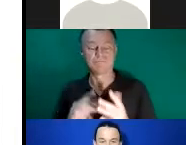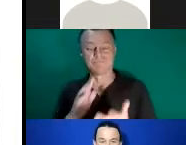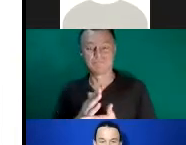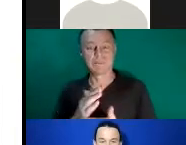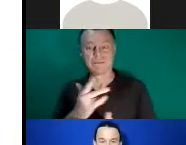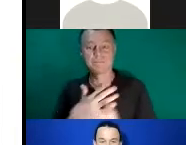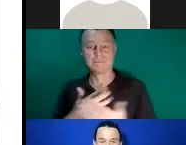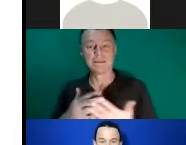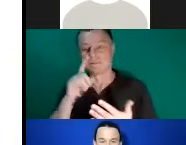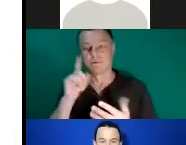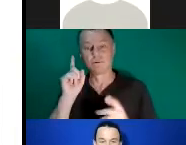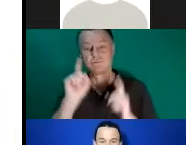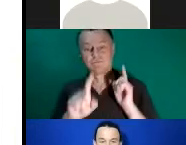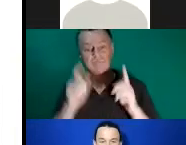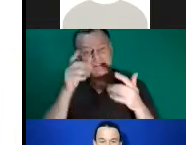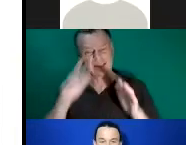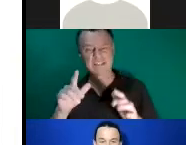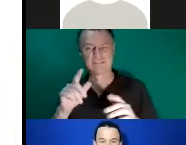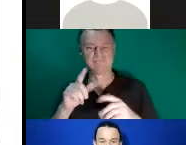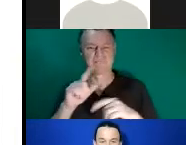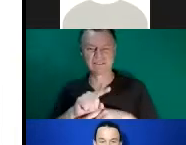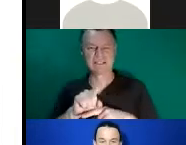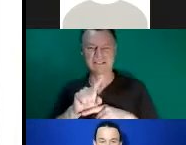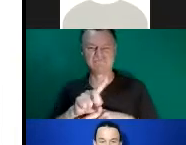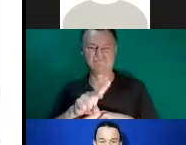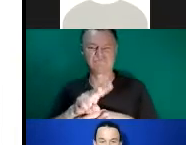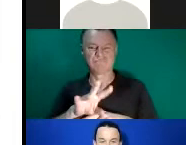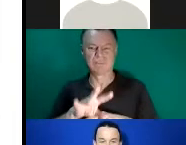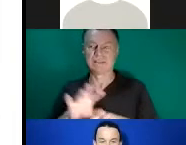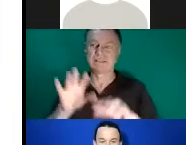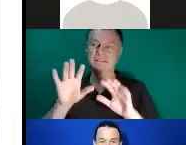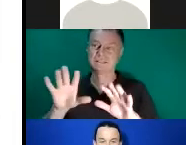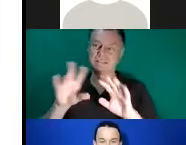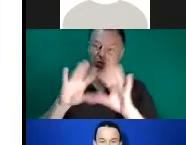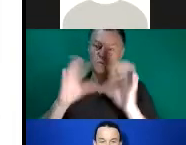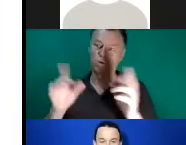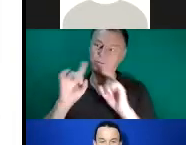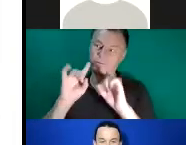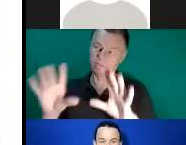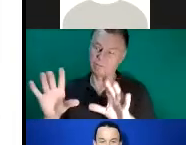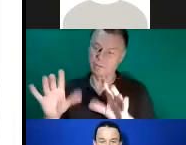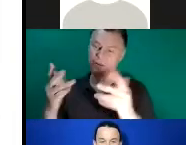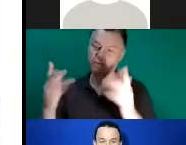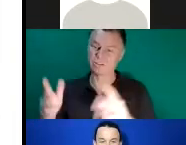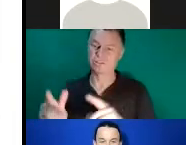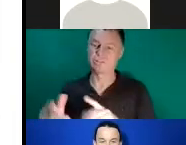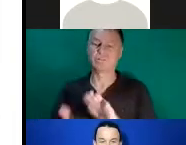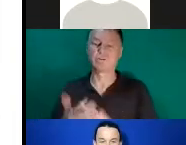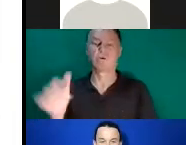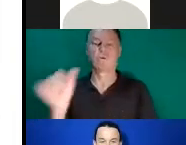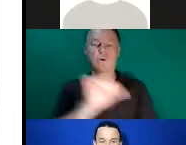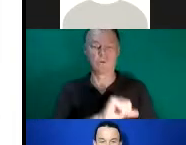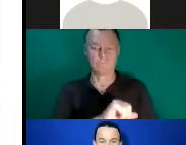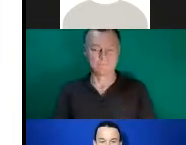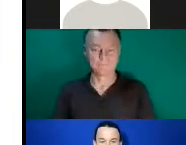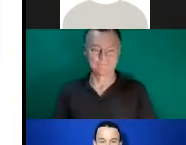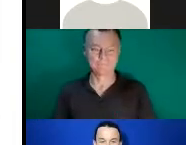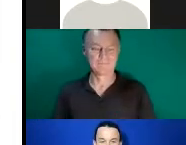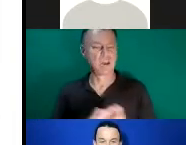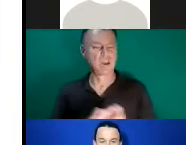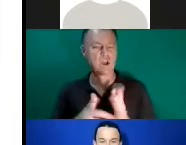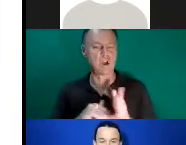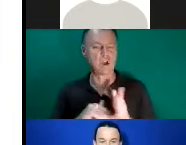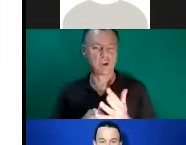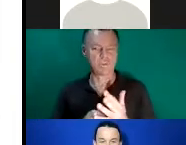many individuals stayed for weeks to see the fair and return safely home. Holmes would confess